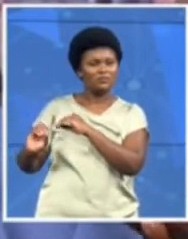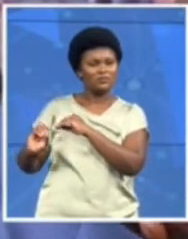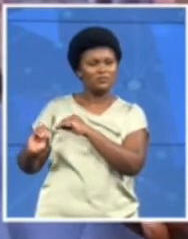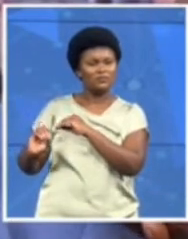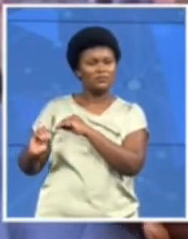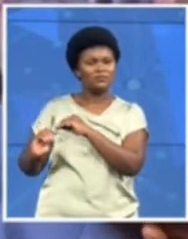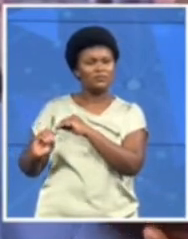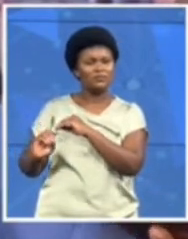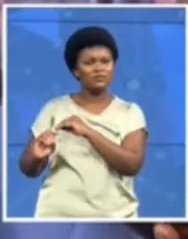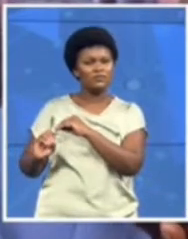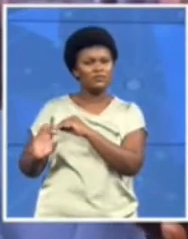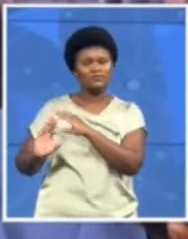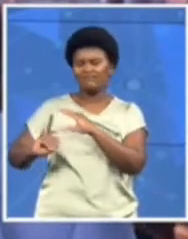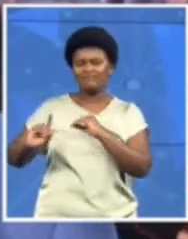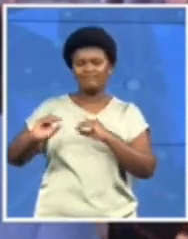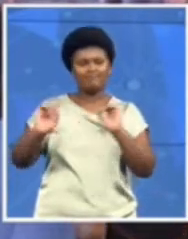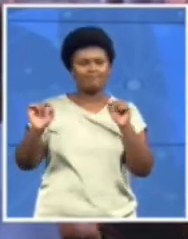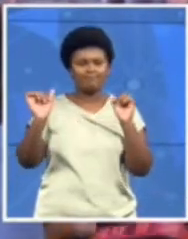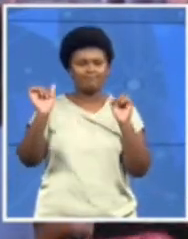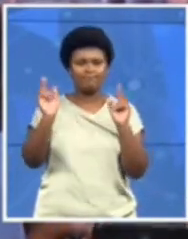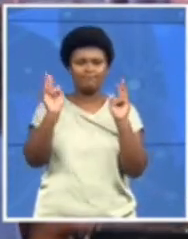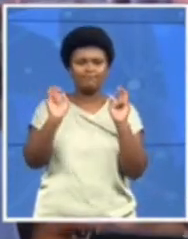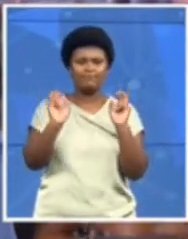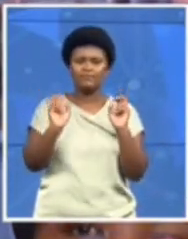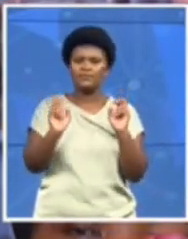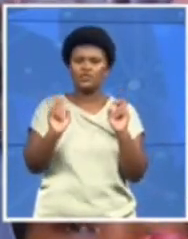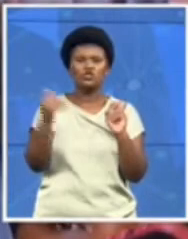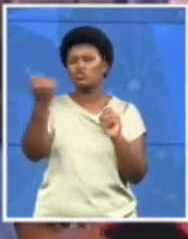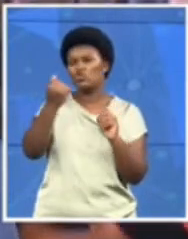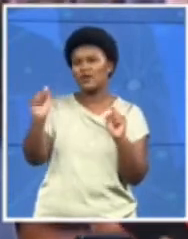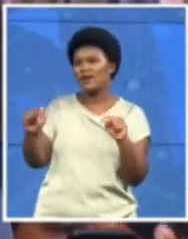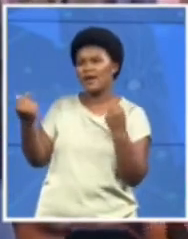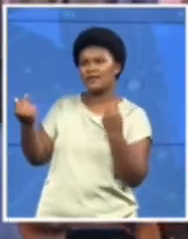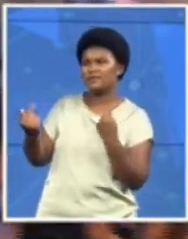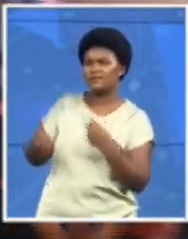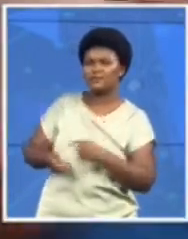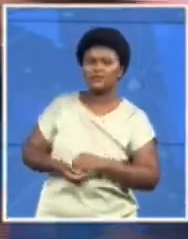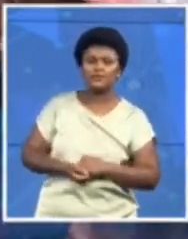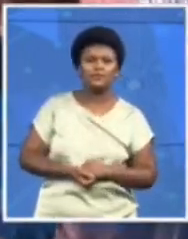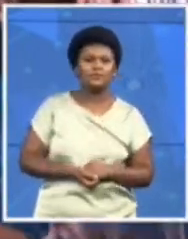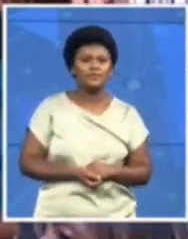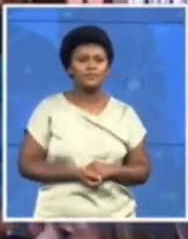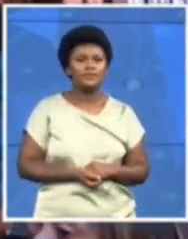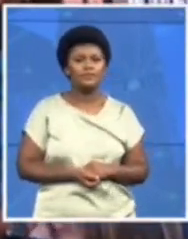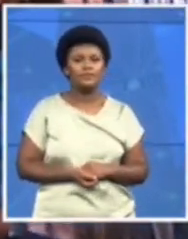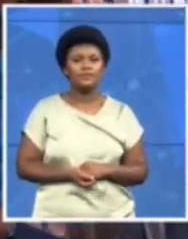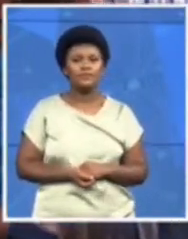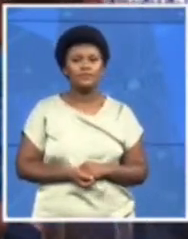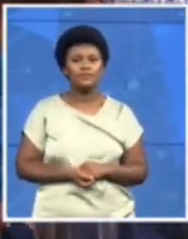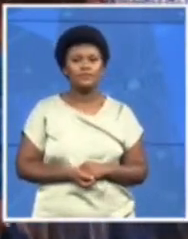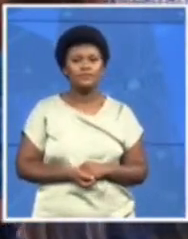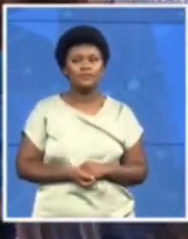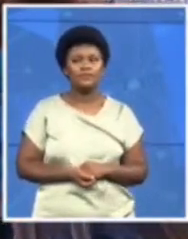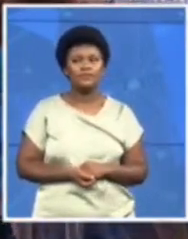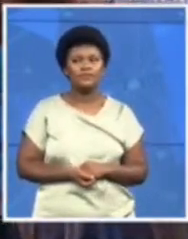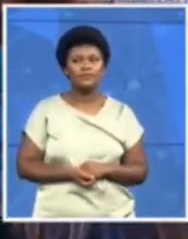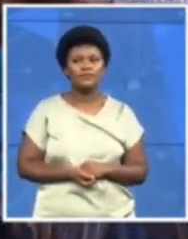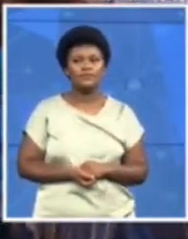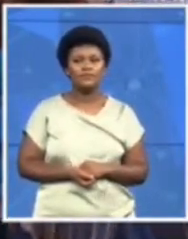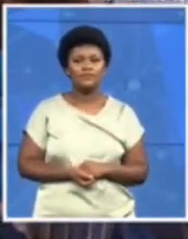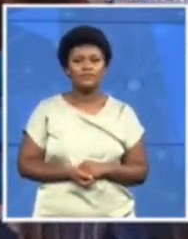was. Unfortunately, I can't. Thank you guys. Love you all. See you on Tuesday. Brigadier, can we also have you, please? Speak